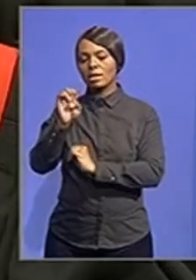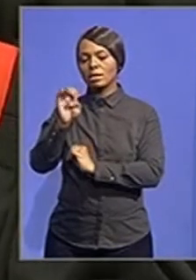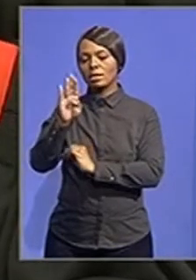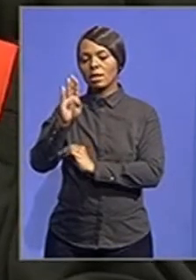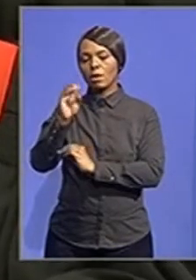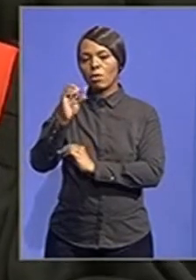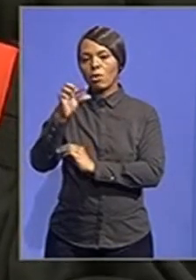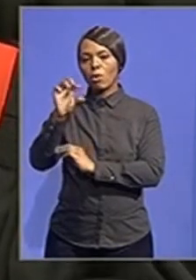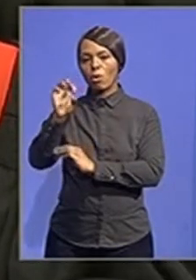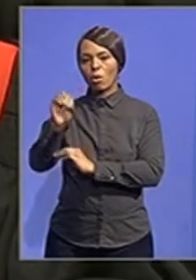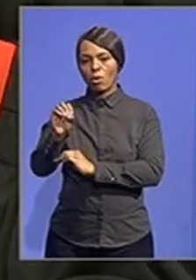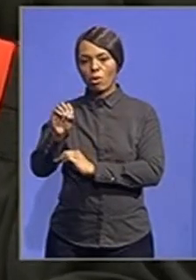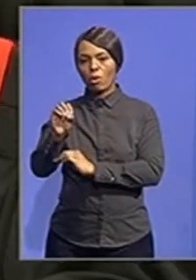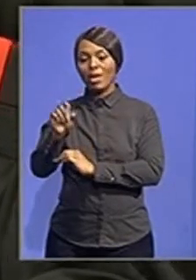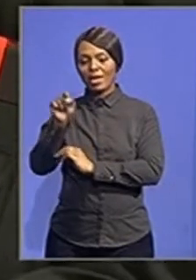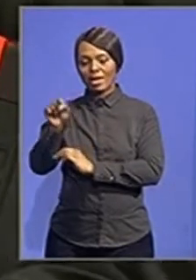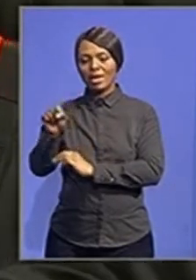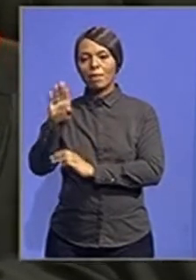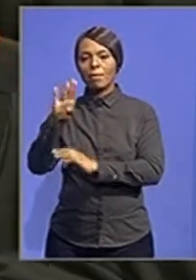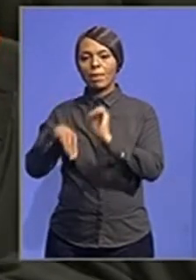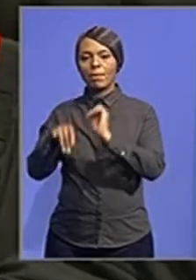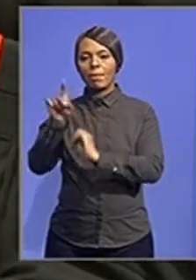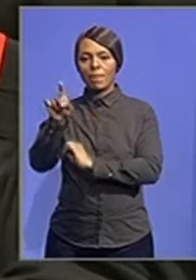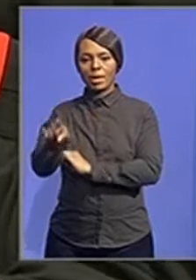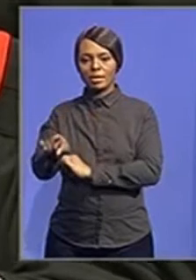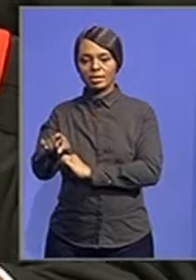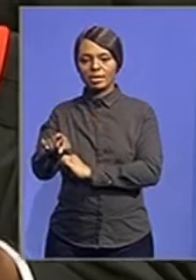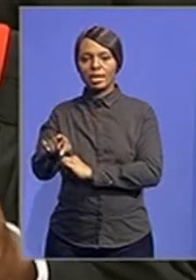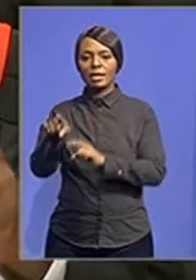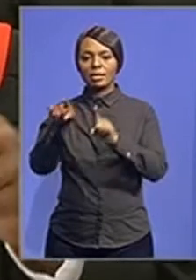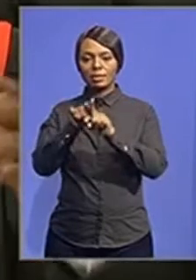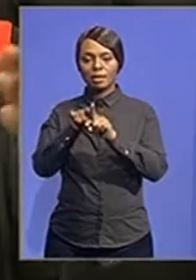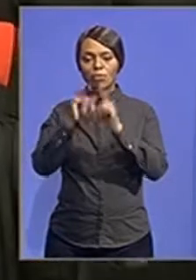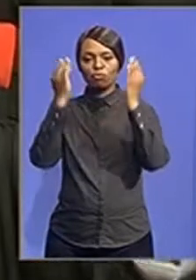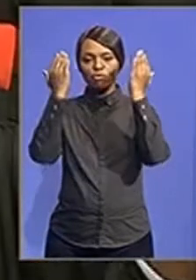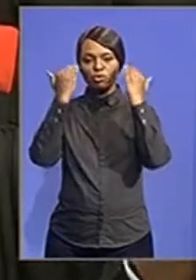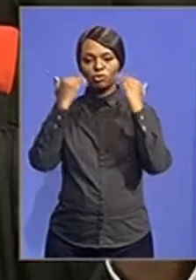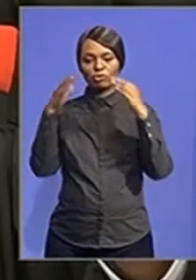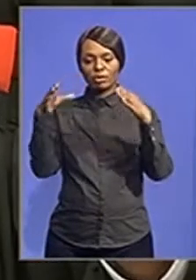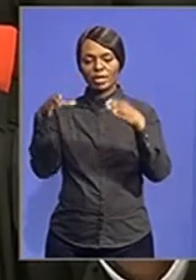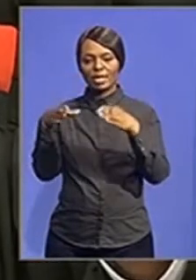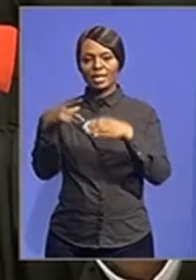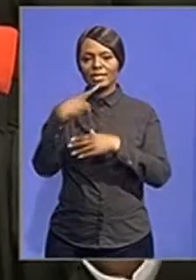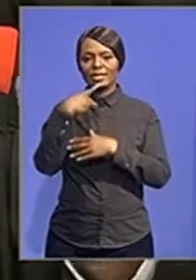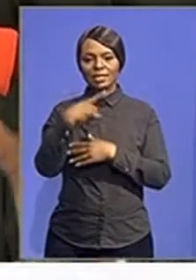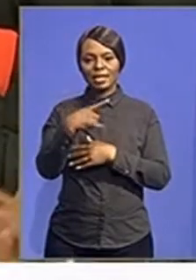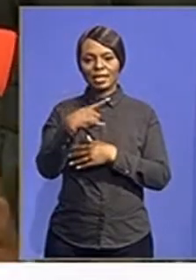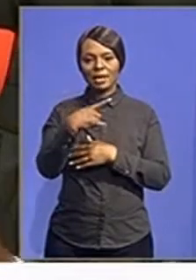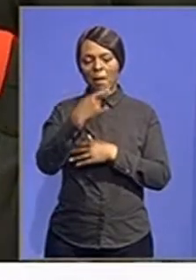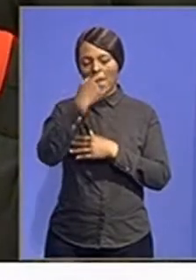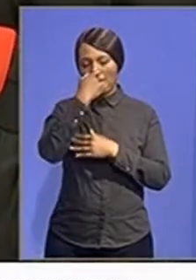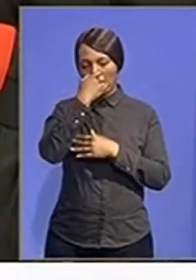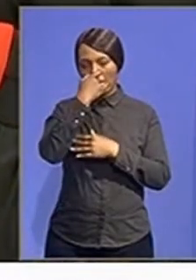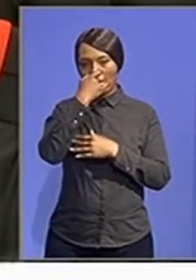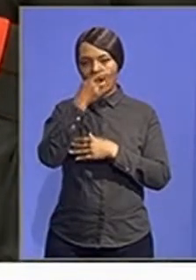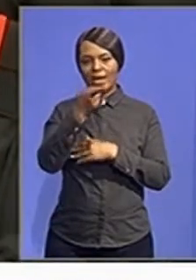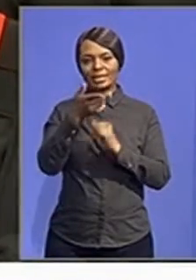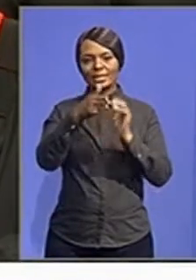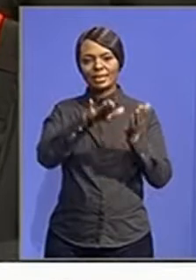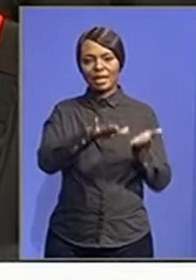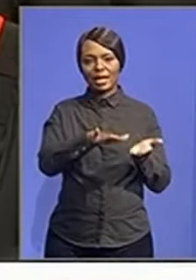And the prosecution also went to an extent of saying that this dying of the pigs was not only during the period